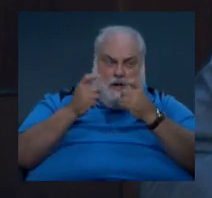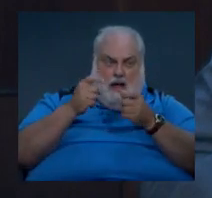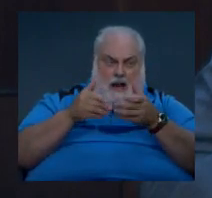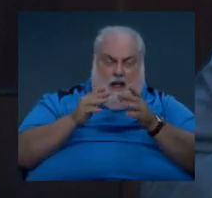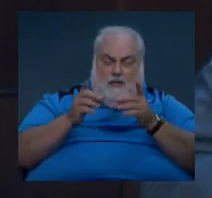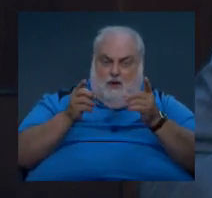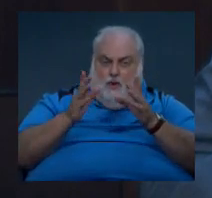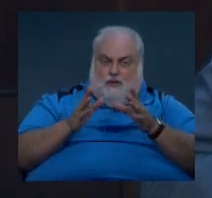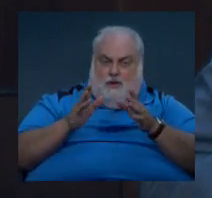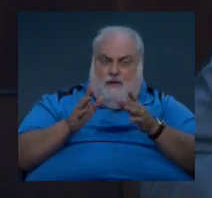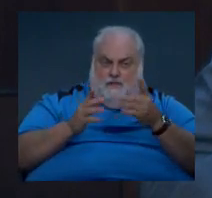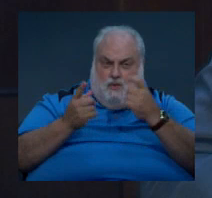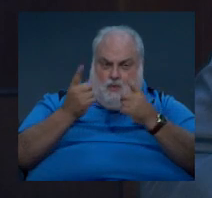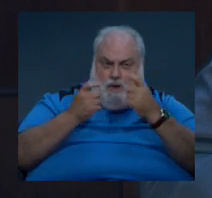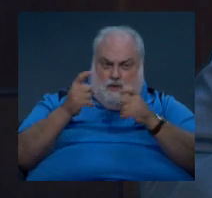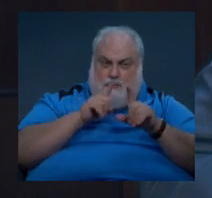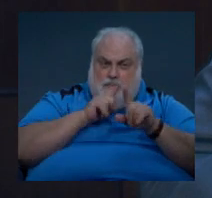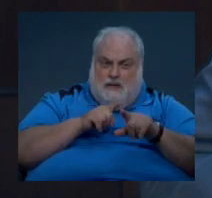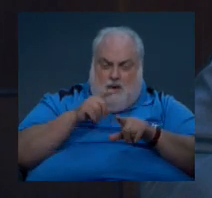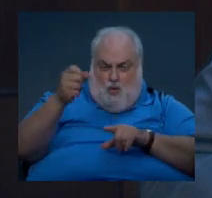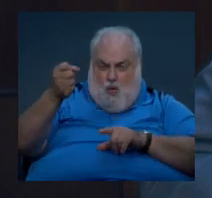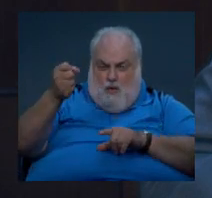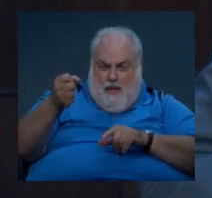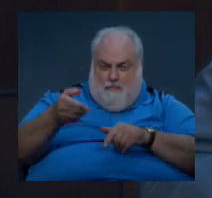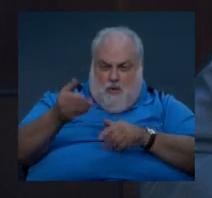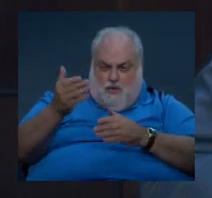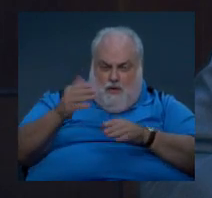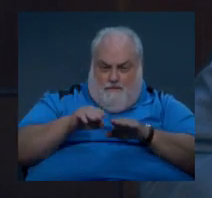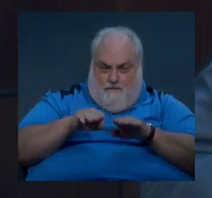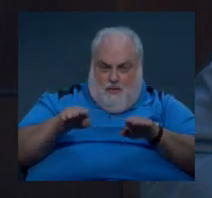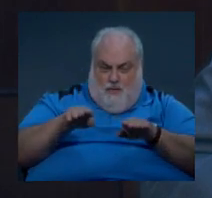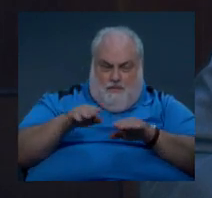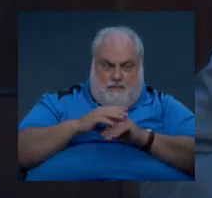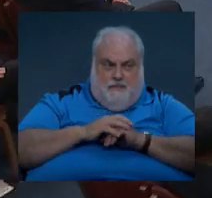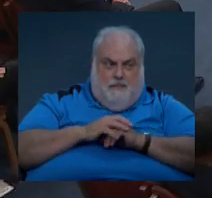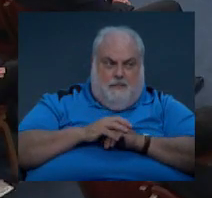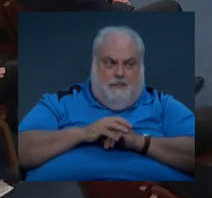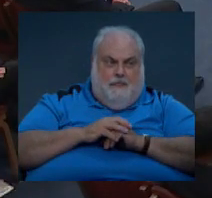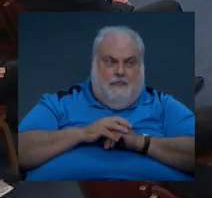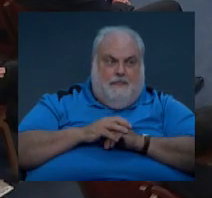our directors to complete their questions, but we'll continue to hold that motion on the floor.